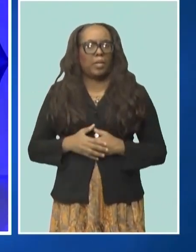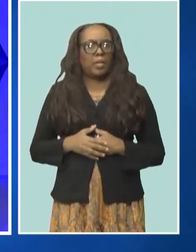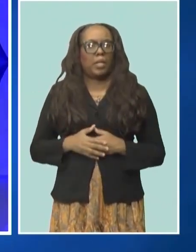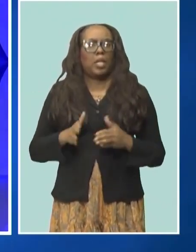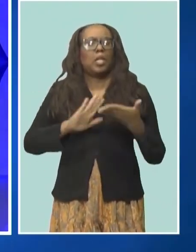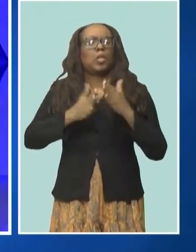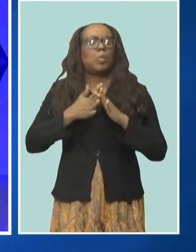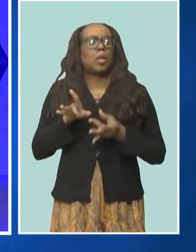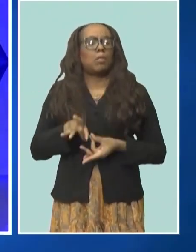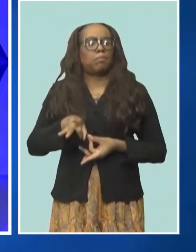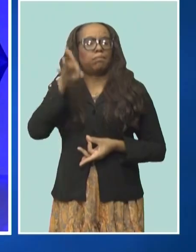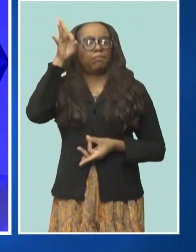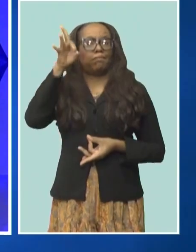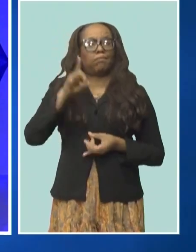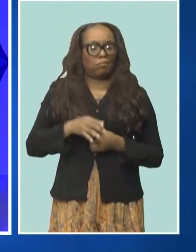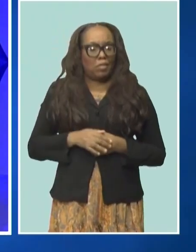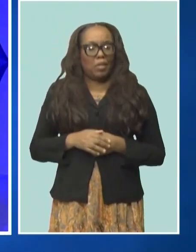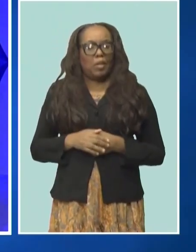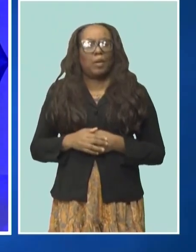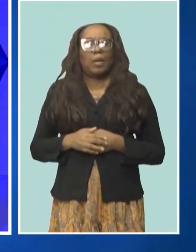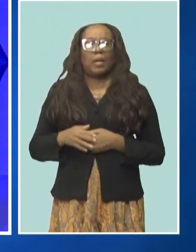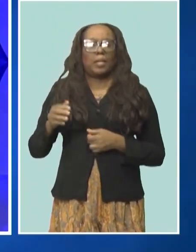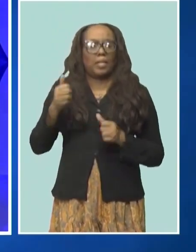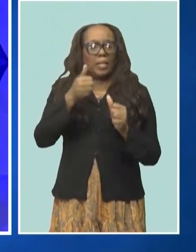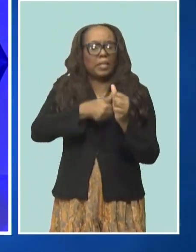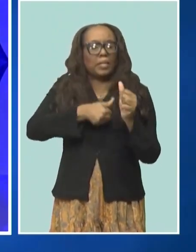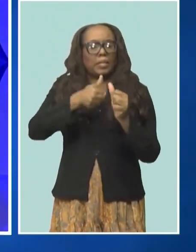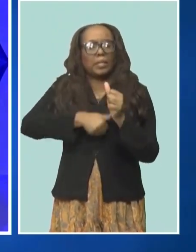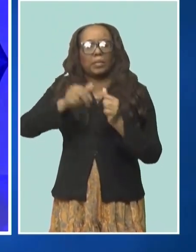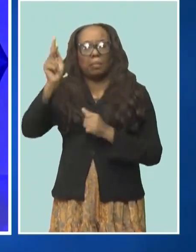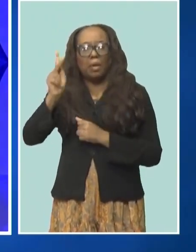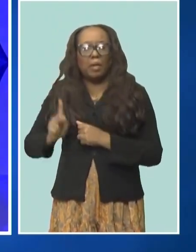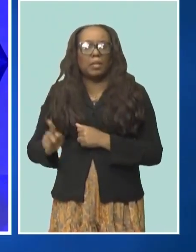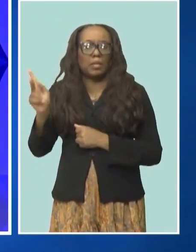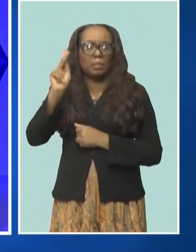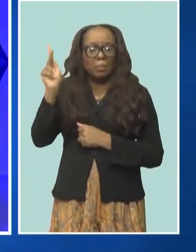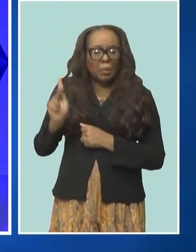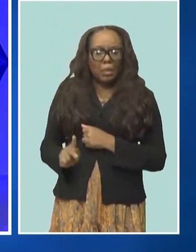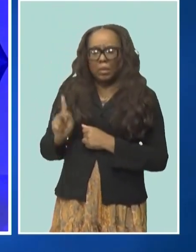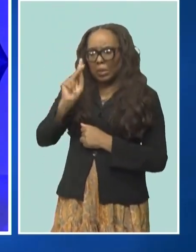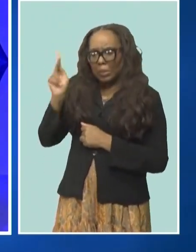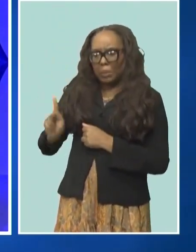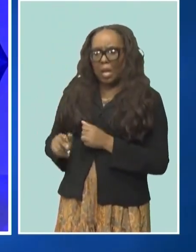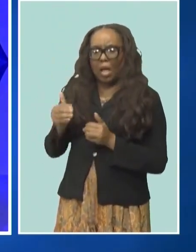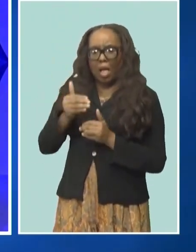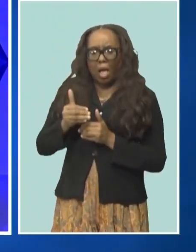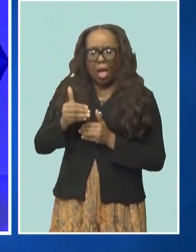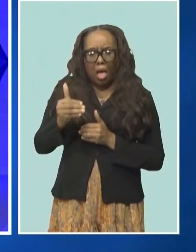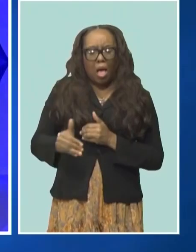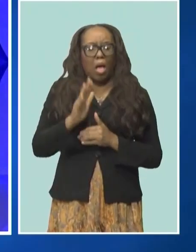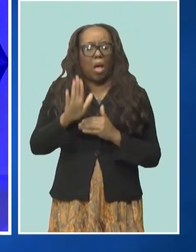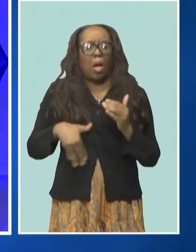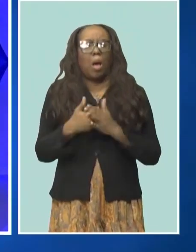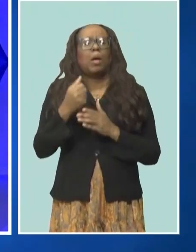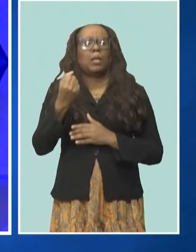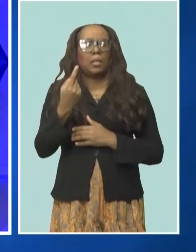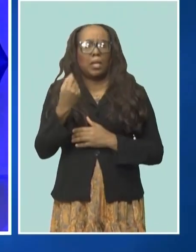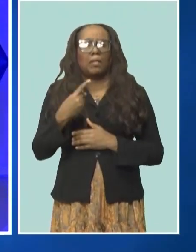that we are building parish by parish by parish. That is the fundamental